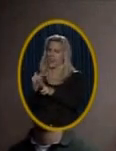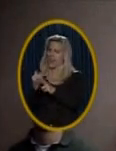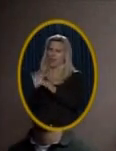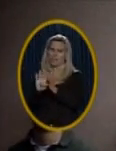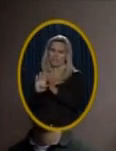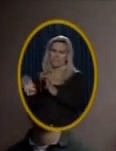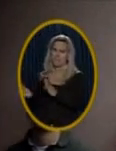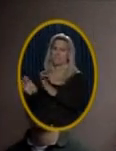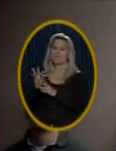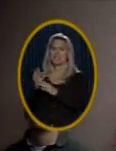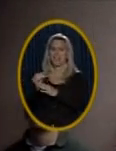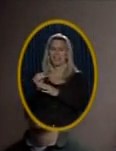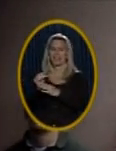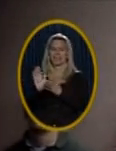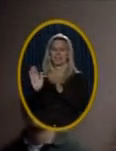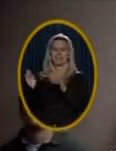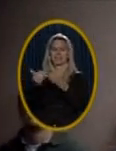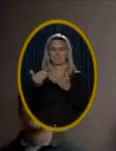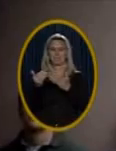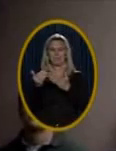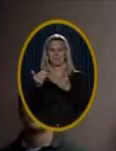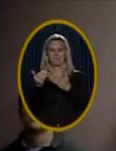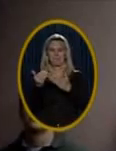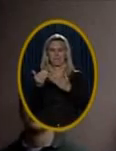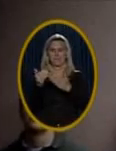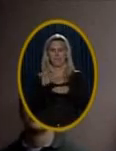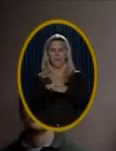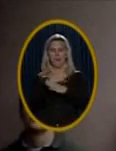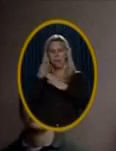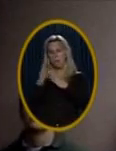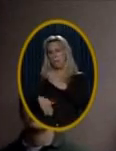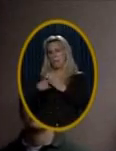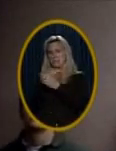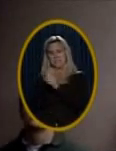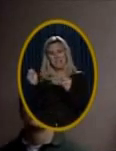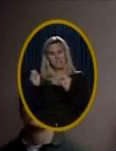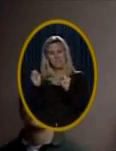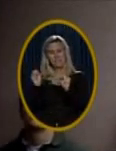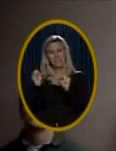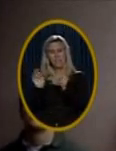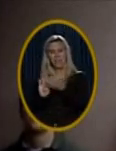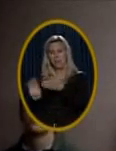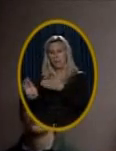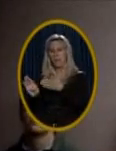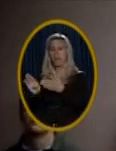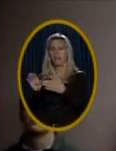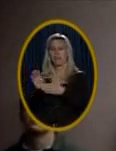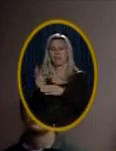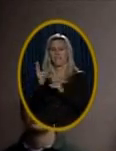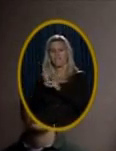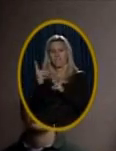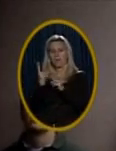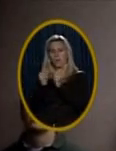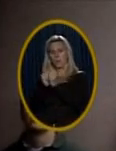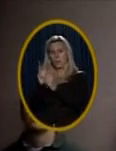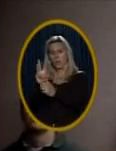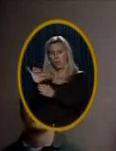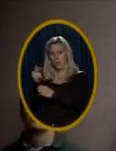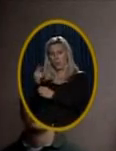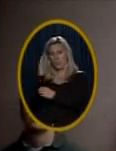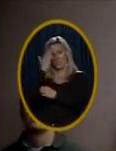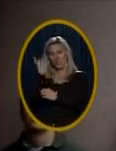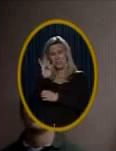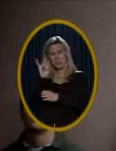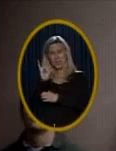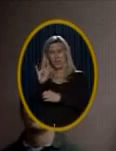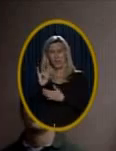the boards in the interest of what, just absolute safety? I mean, is that required? It seems like we've come so far to